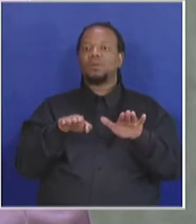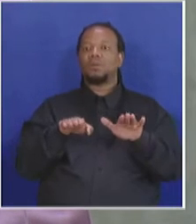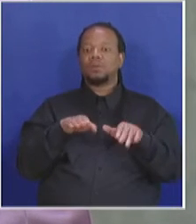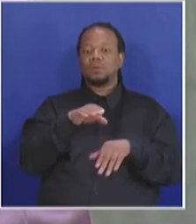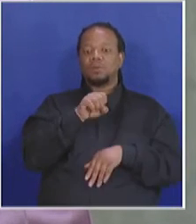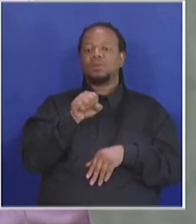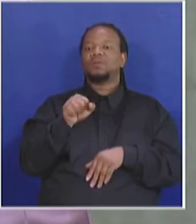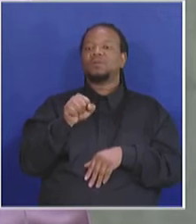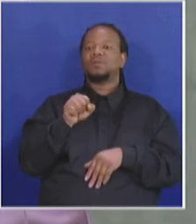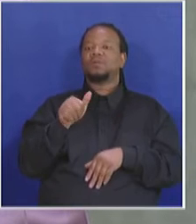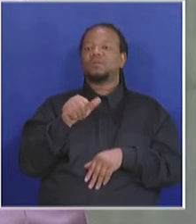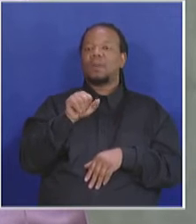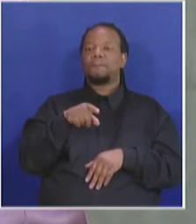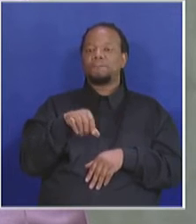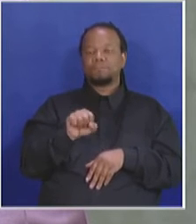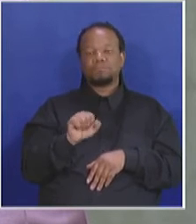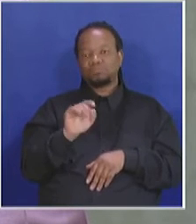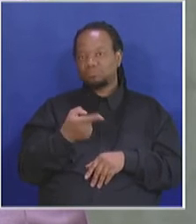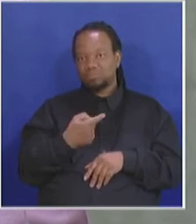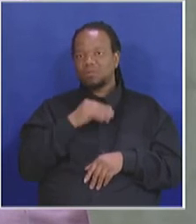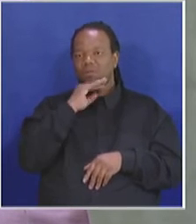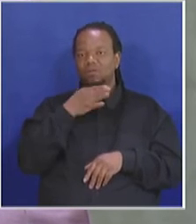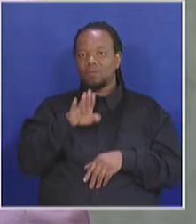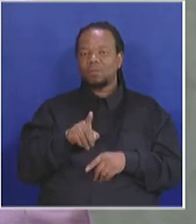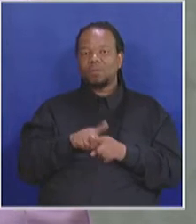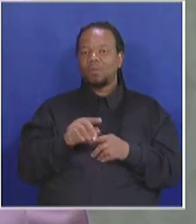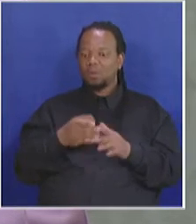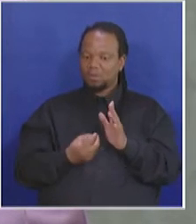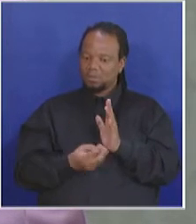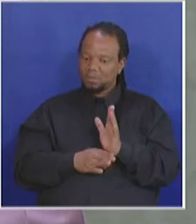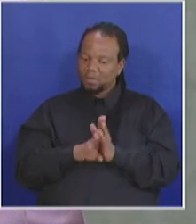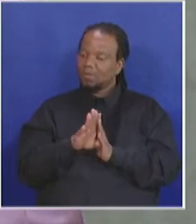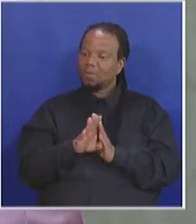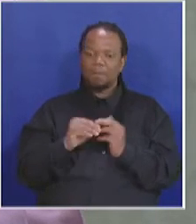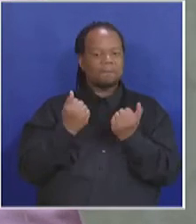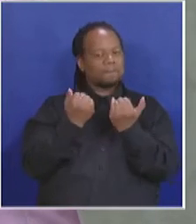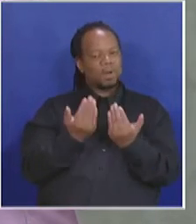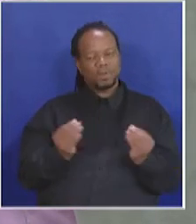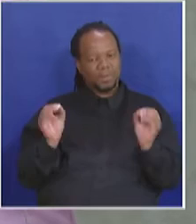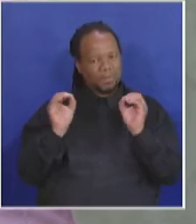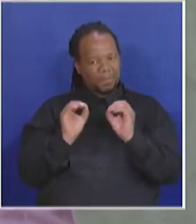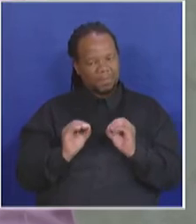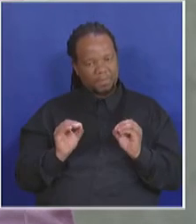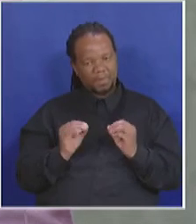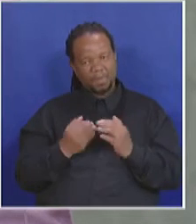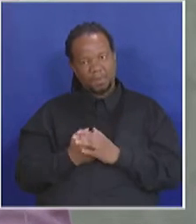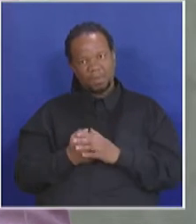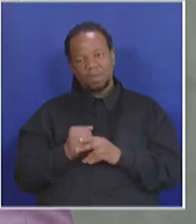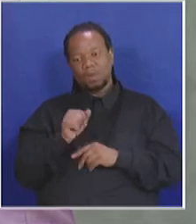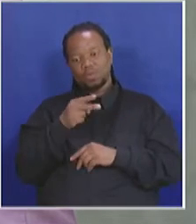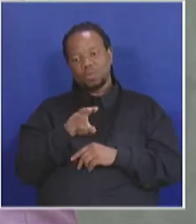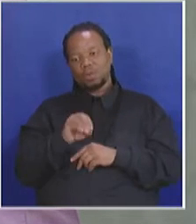The developmental care, rehabilitation, and recreational programs has not been budgeted for in the current financial year